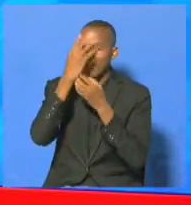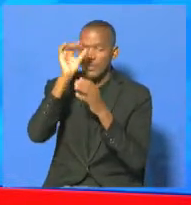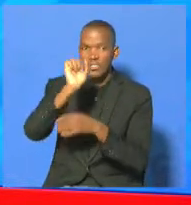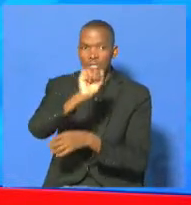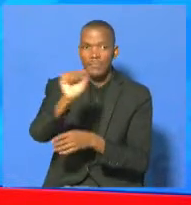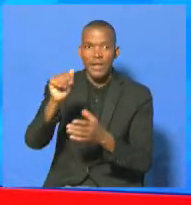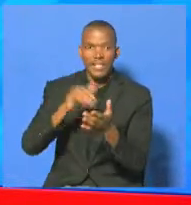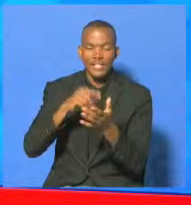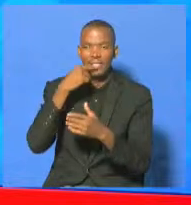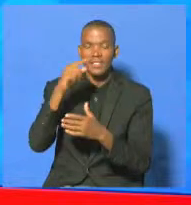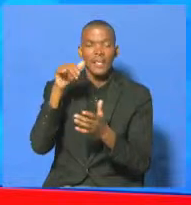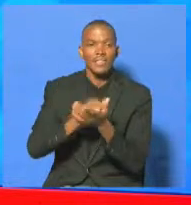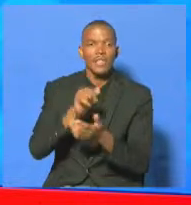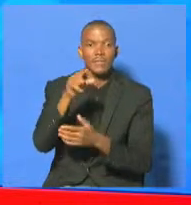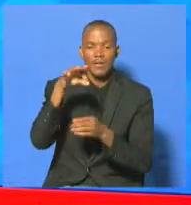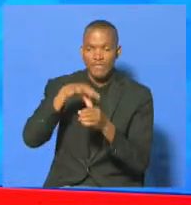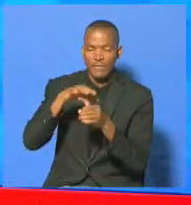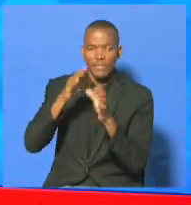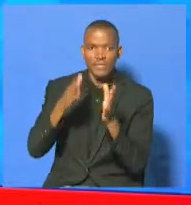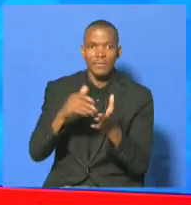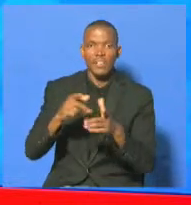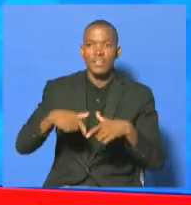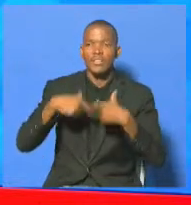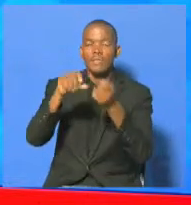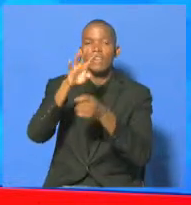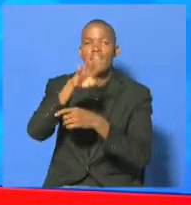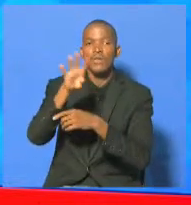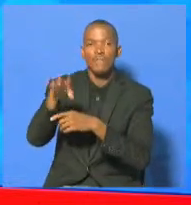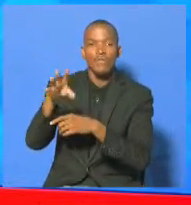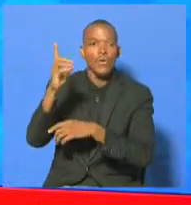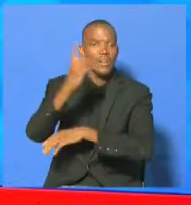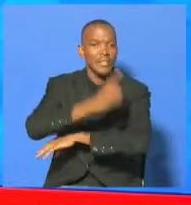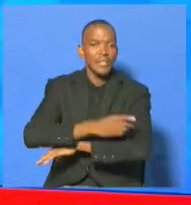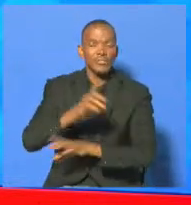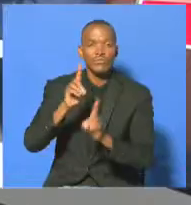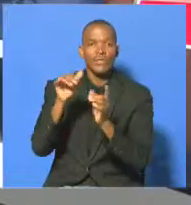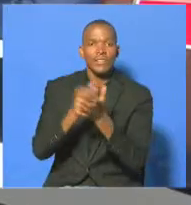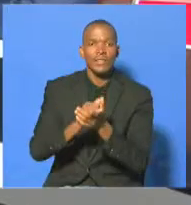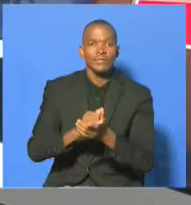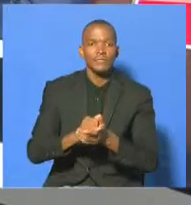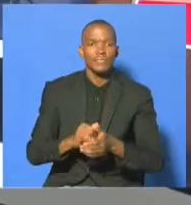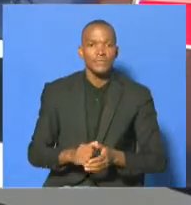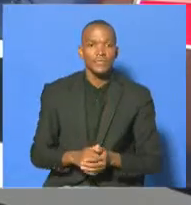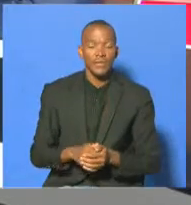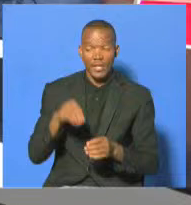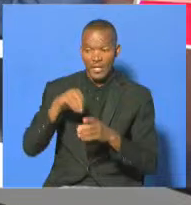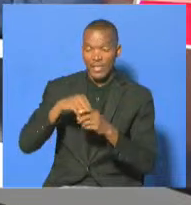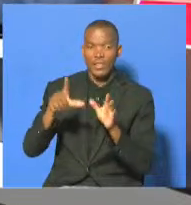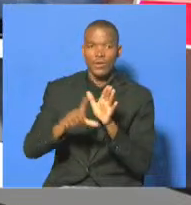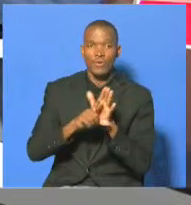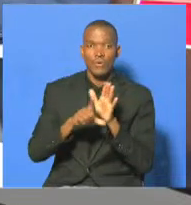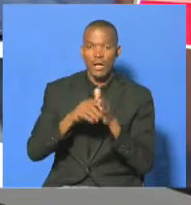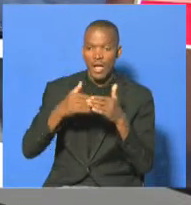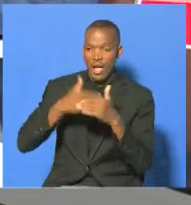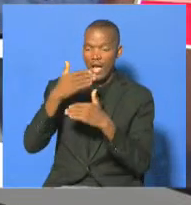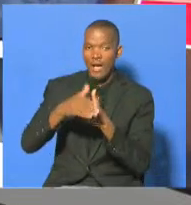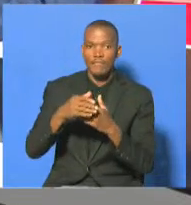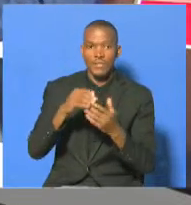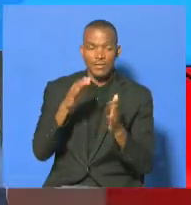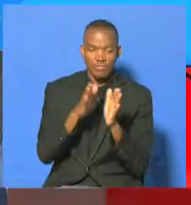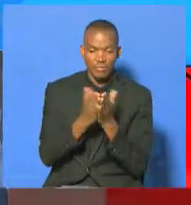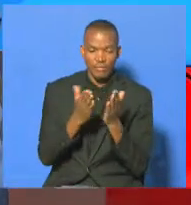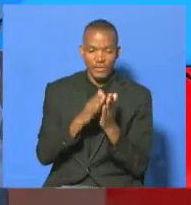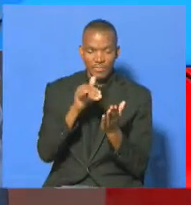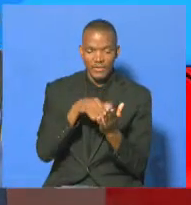information. Mr. Siamisang says voters have been given 44 days to do so. Kahamola ung habukere sunare kubakana kasi